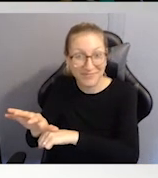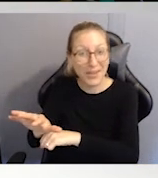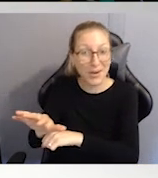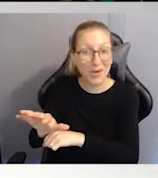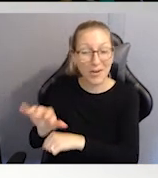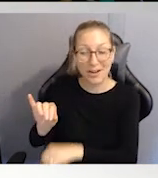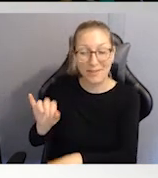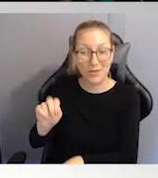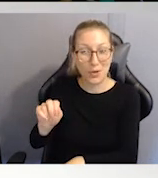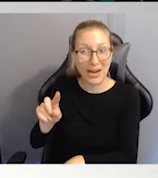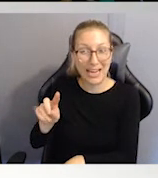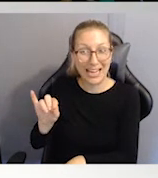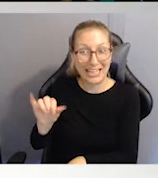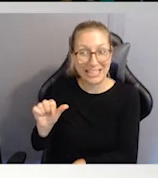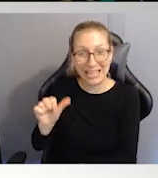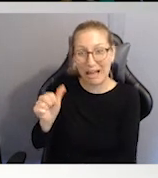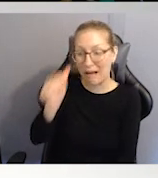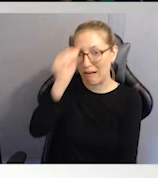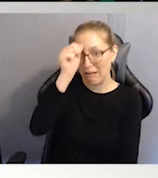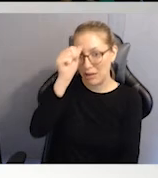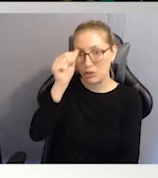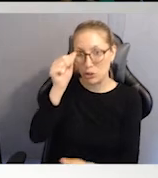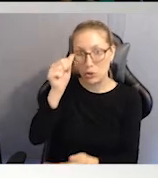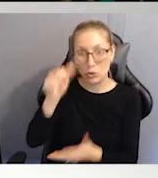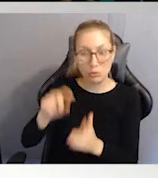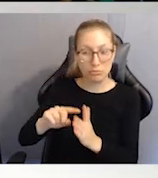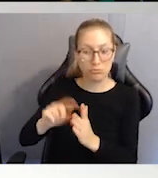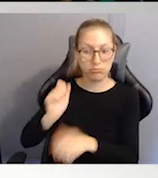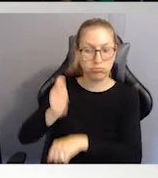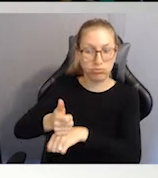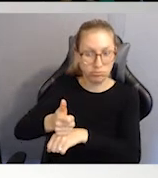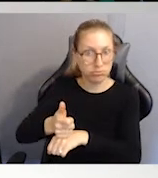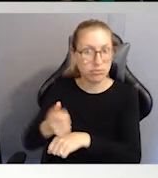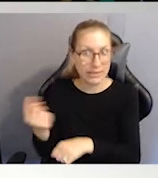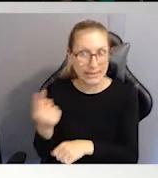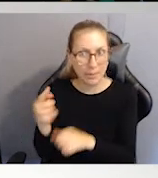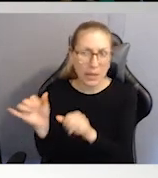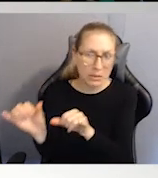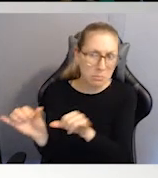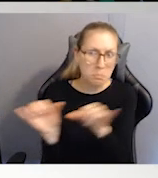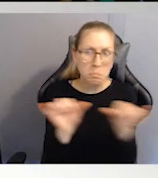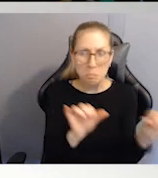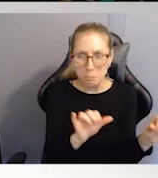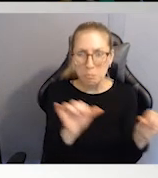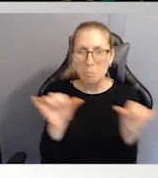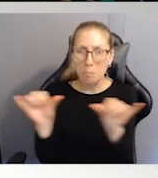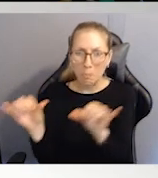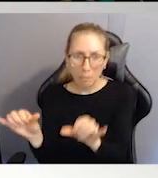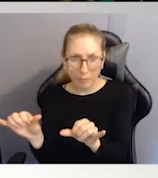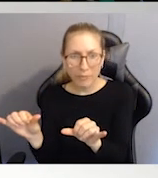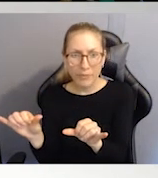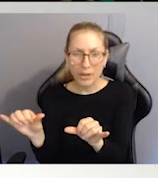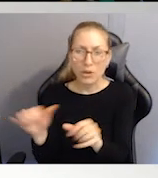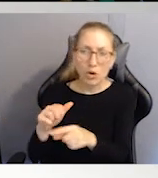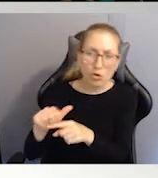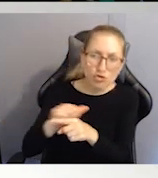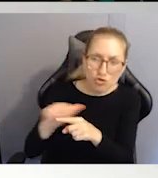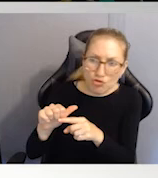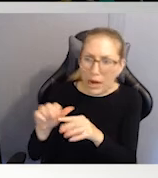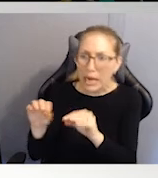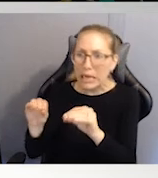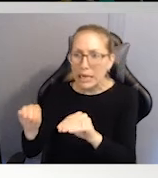India to help, to start something similar and give training